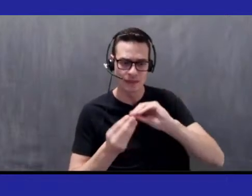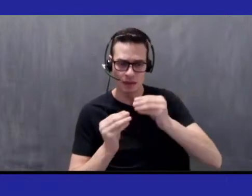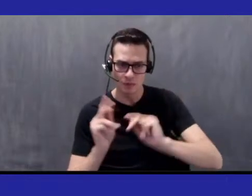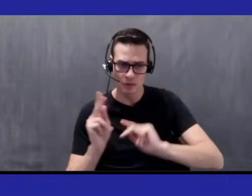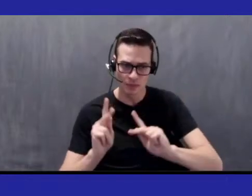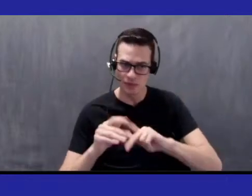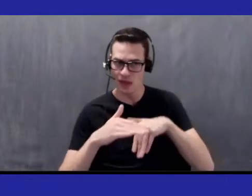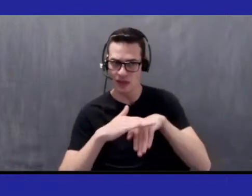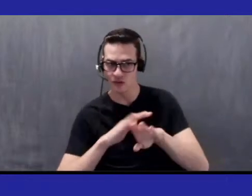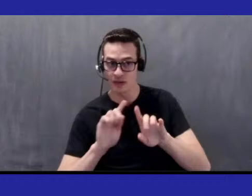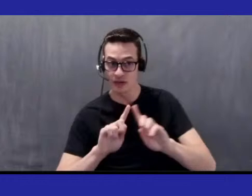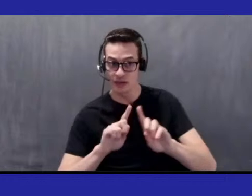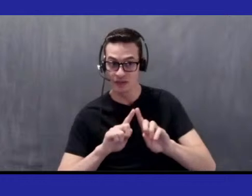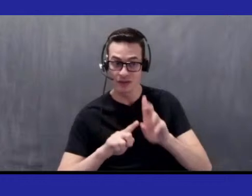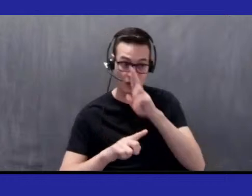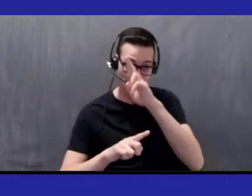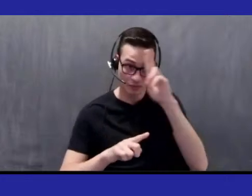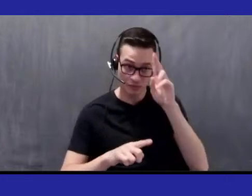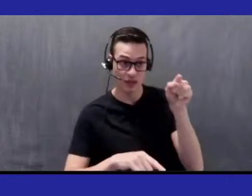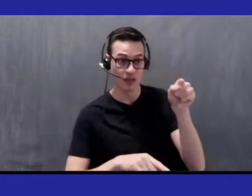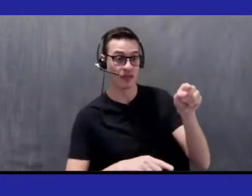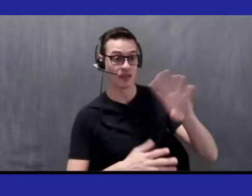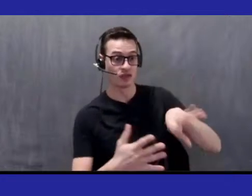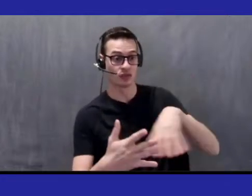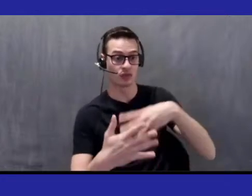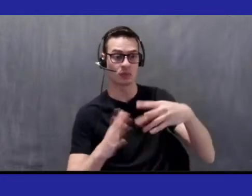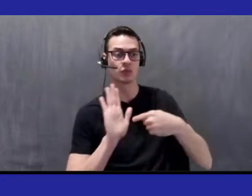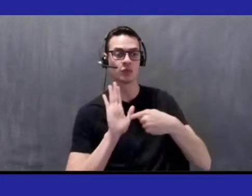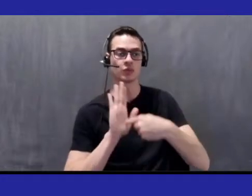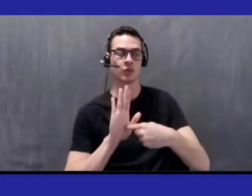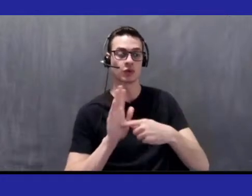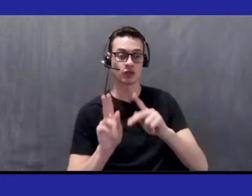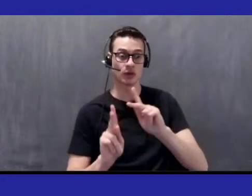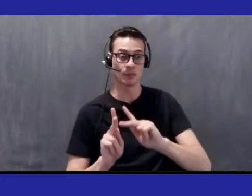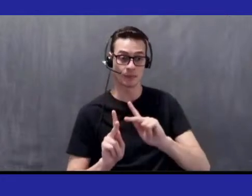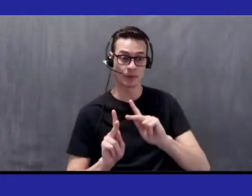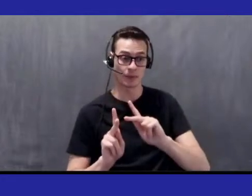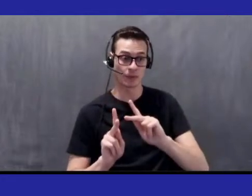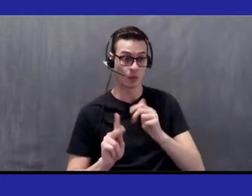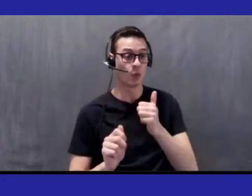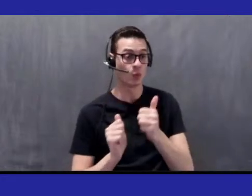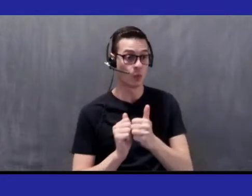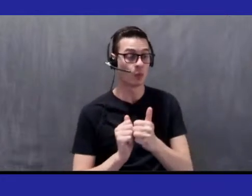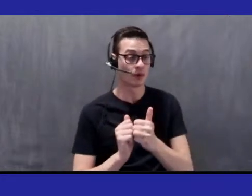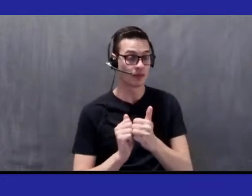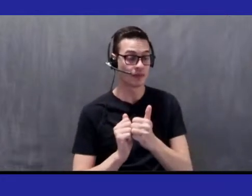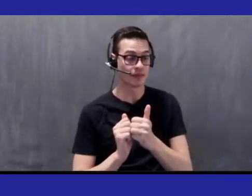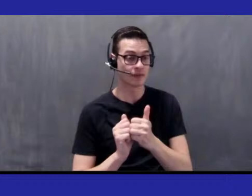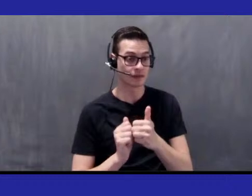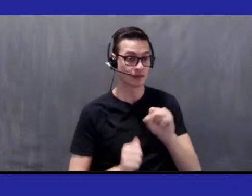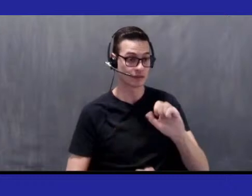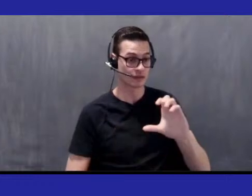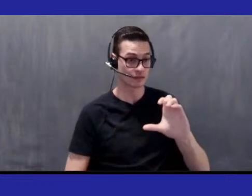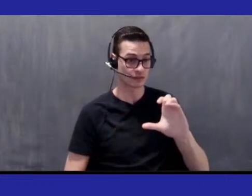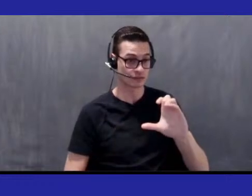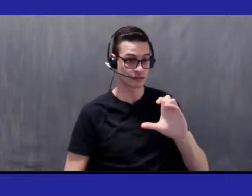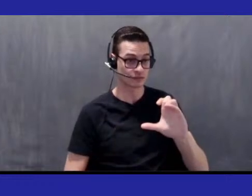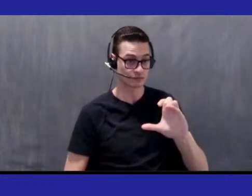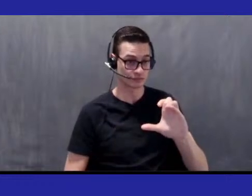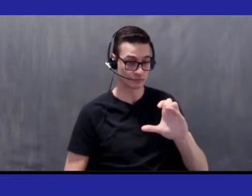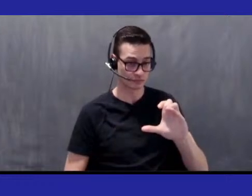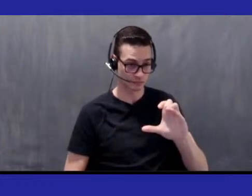And this is a graph that shows patients with sickle cell and associated inpatient admissions